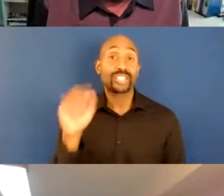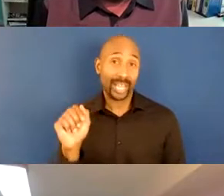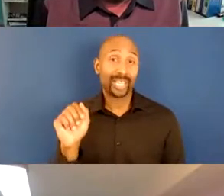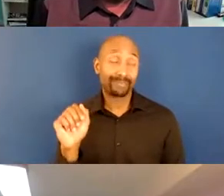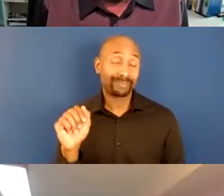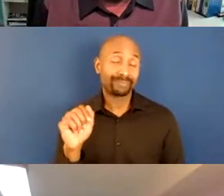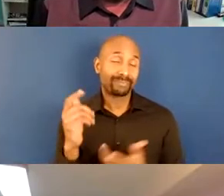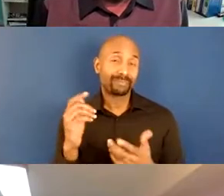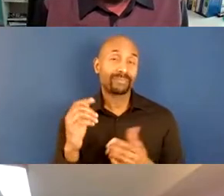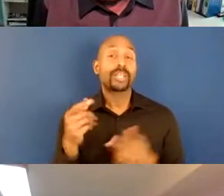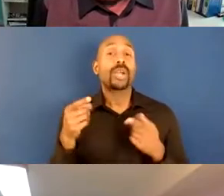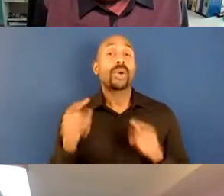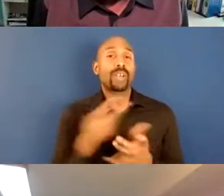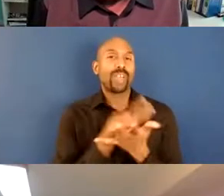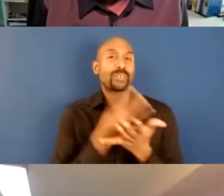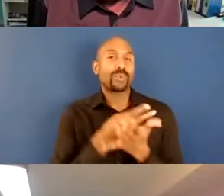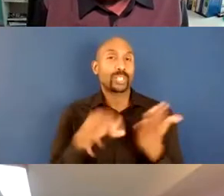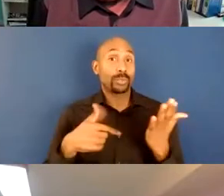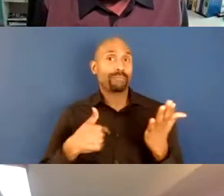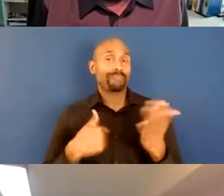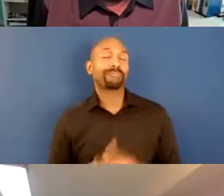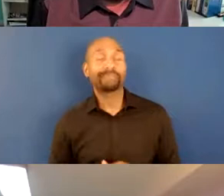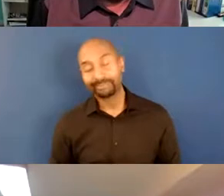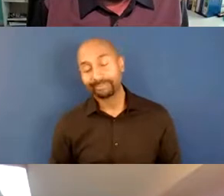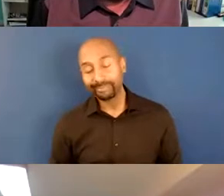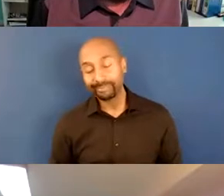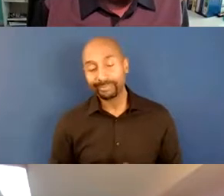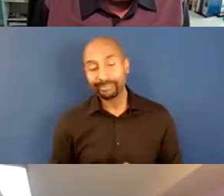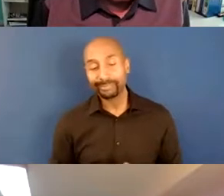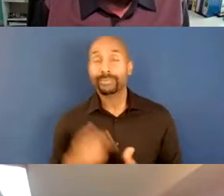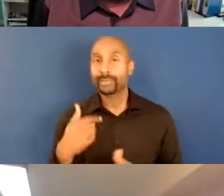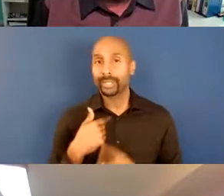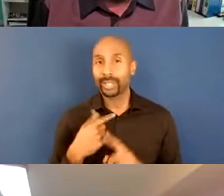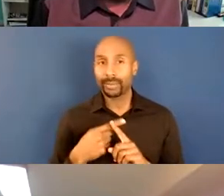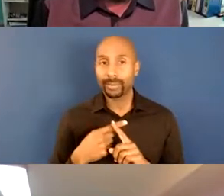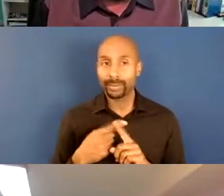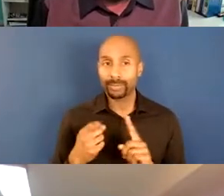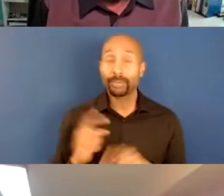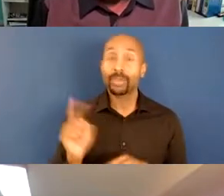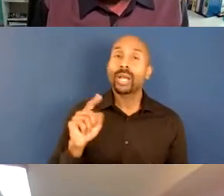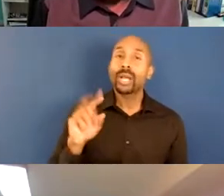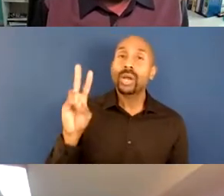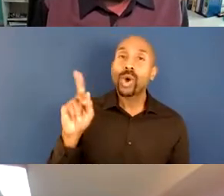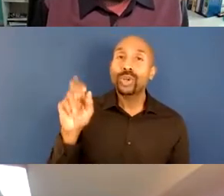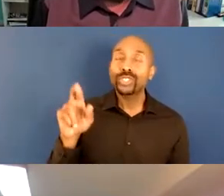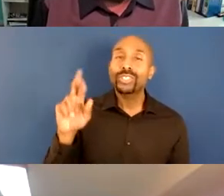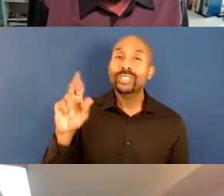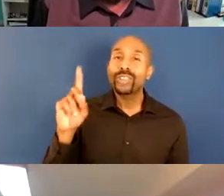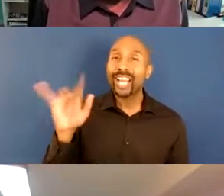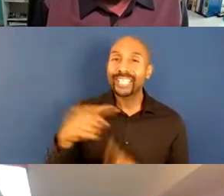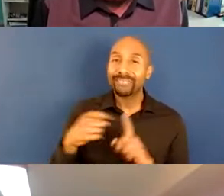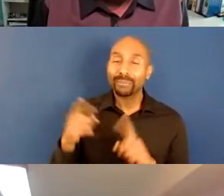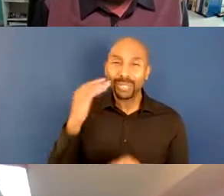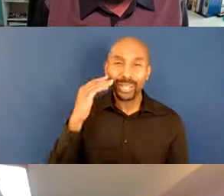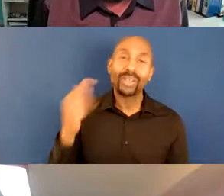whilst I was still a graduate student. And I'm from where Walter Rodney is from, Guyana. And as you know,